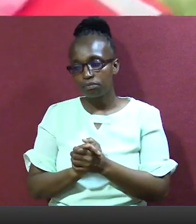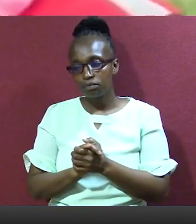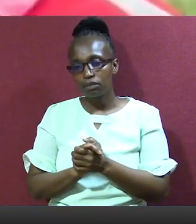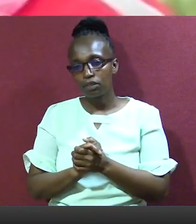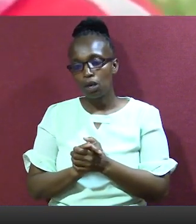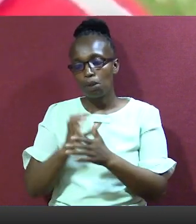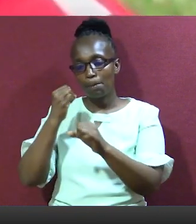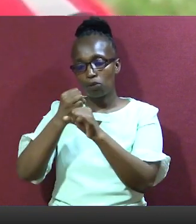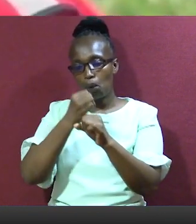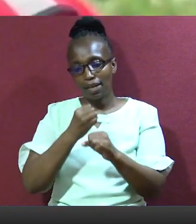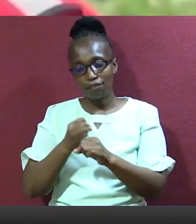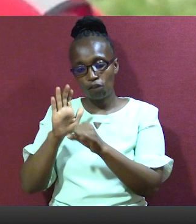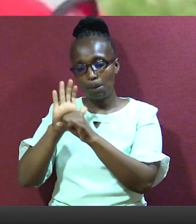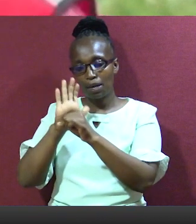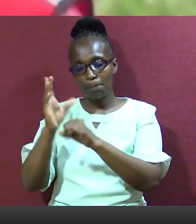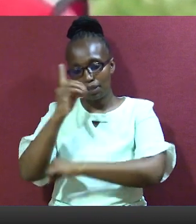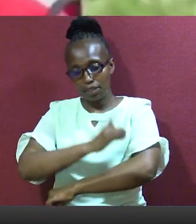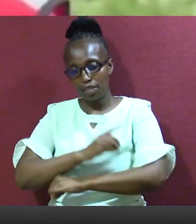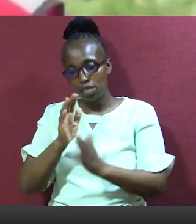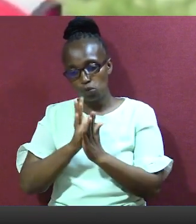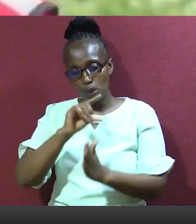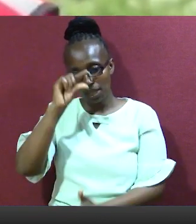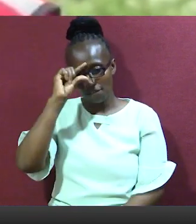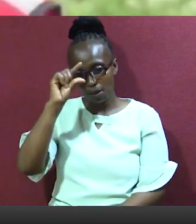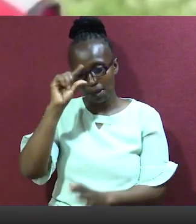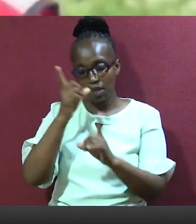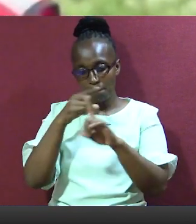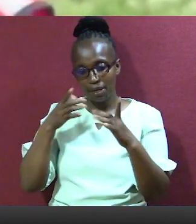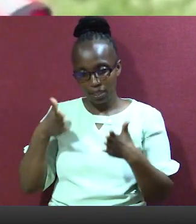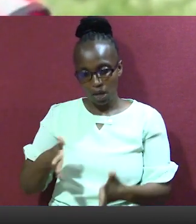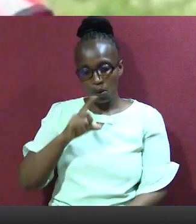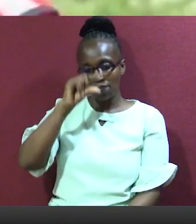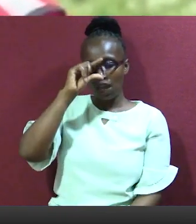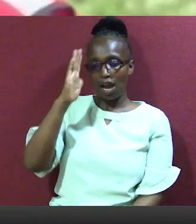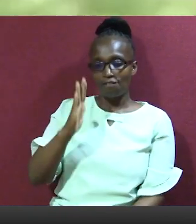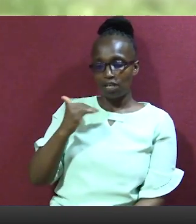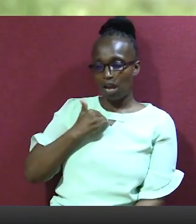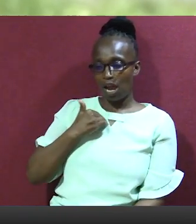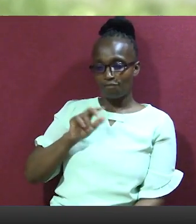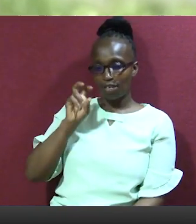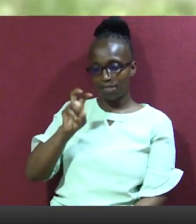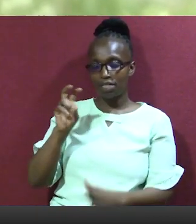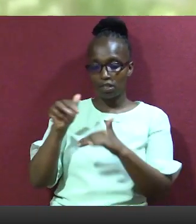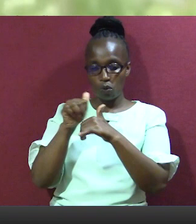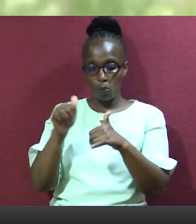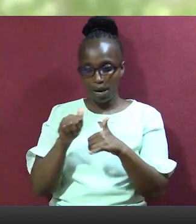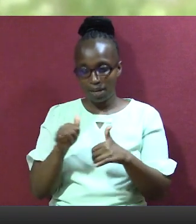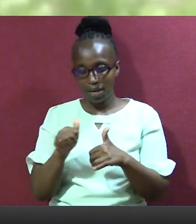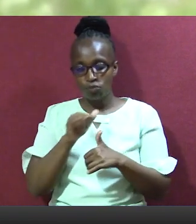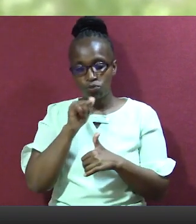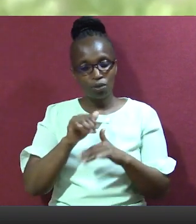Kwa matumiazimu wa nyumba kwa siku nyingi na serikali, tunawashukuru sana. Lakini sasa hivi, bwana governor